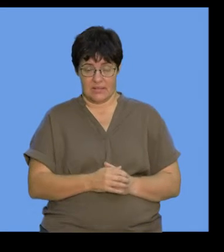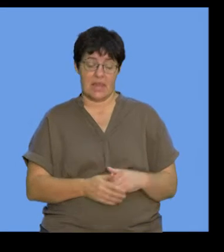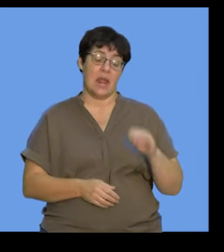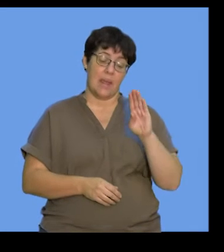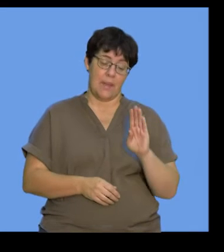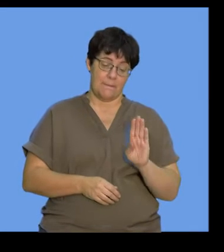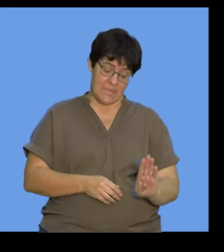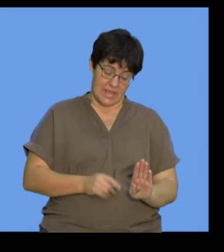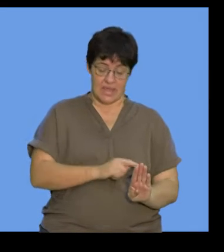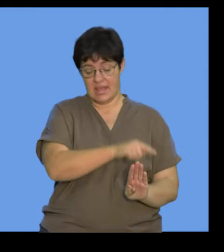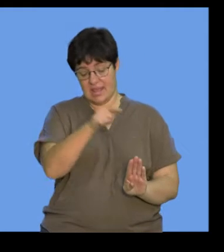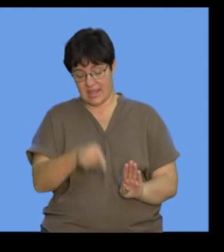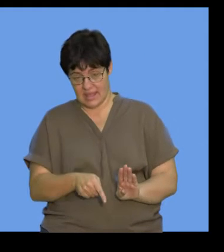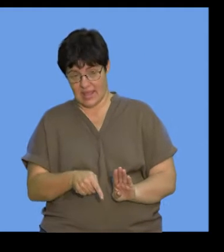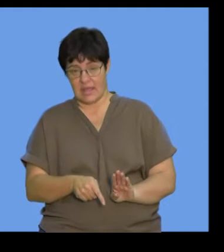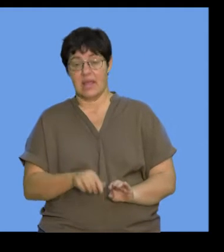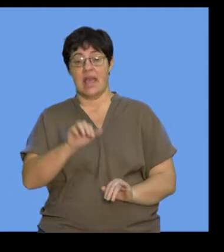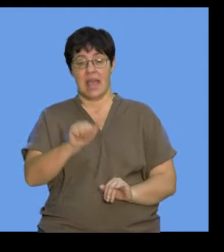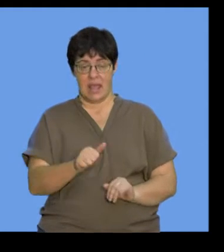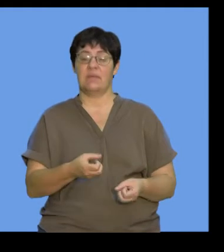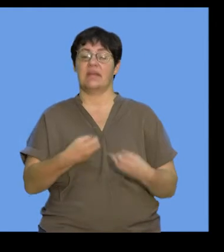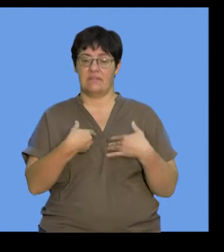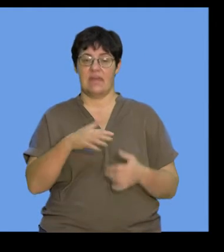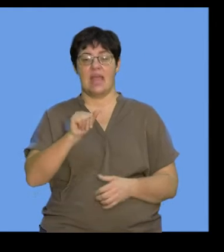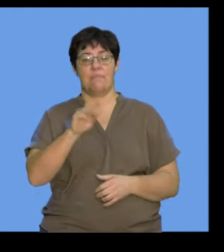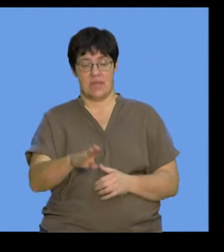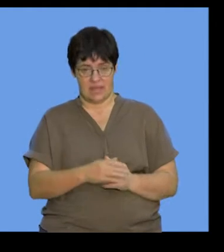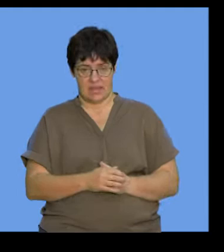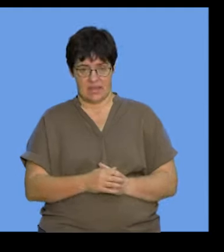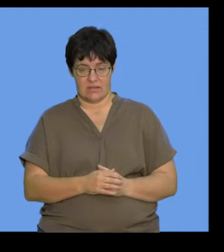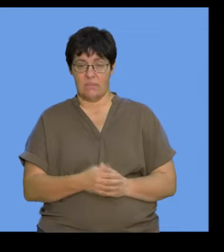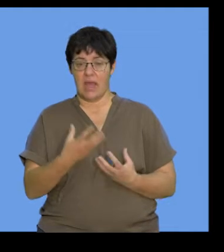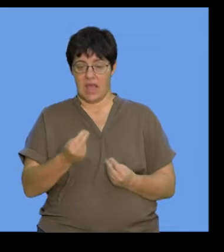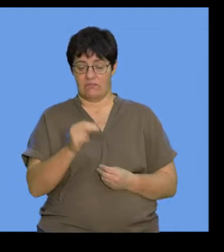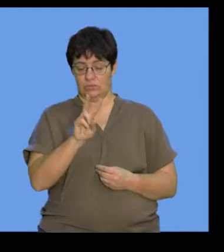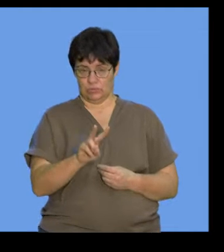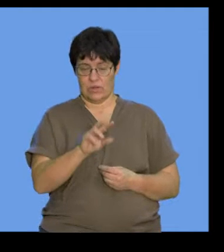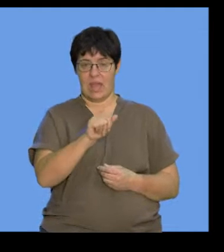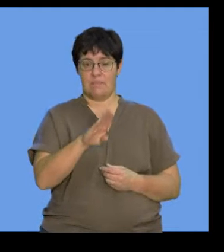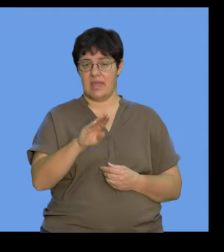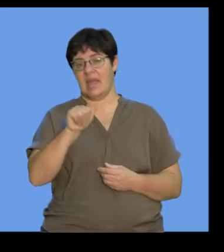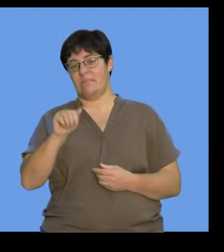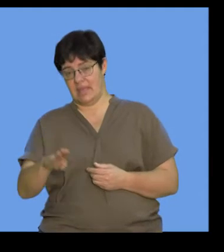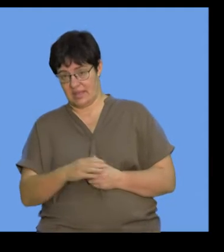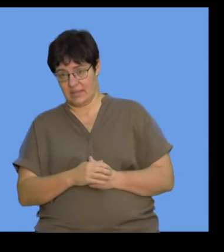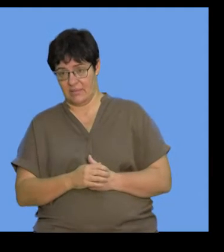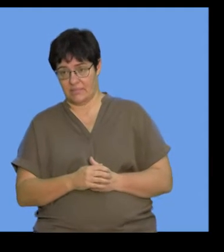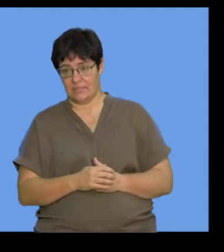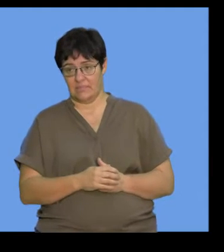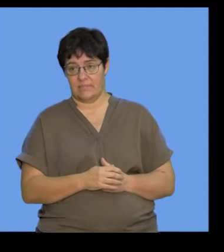then the b multiplied by the a will also be ab. So now I have two like terms, which is